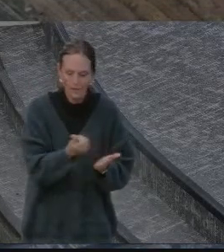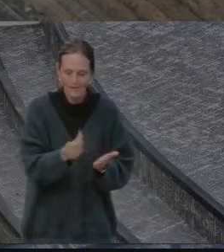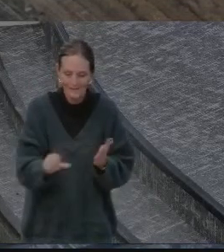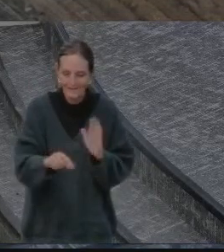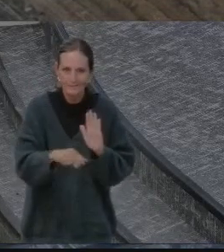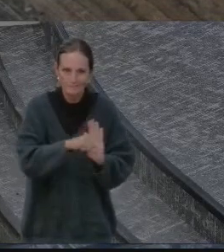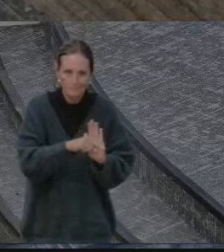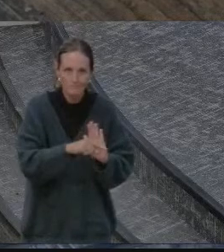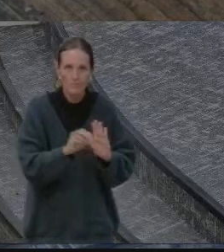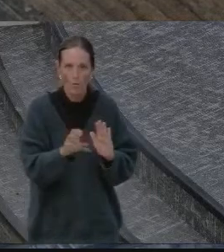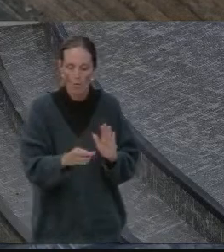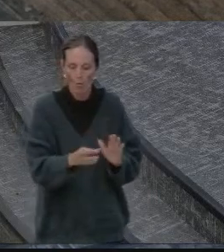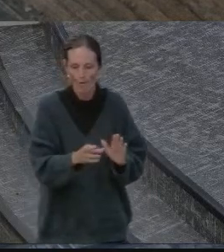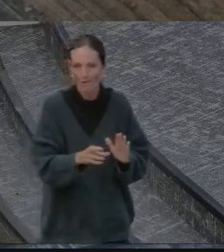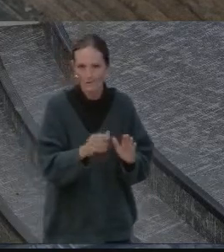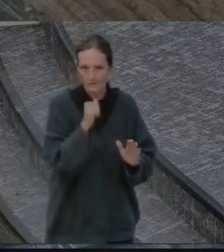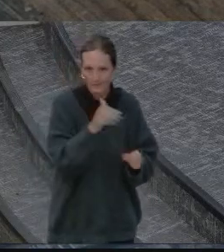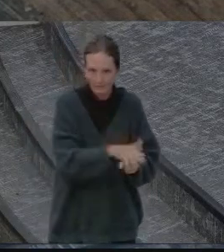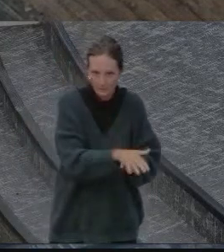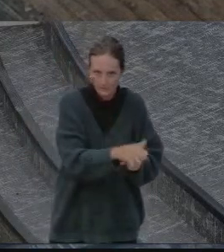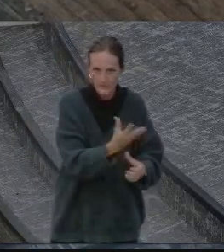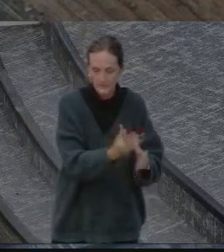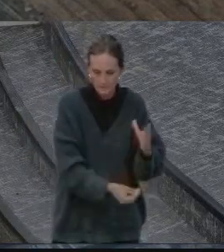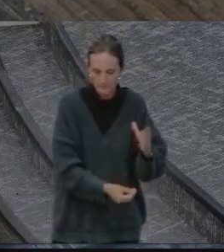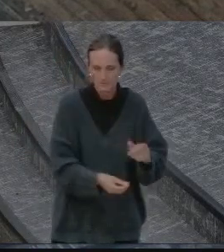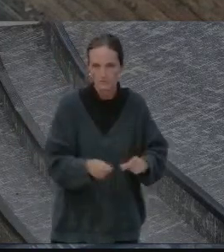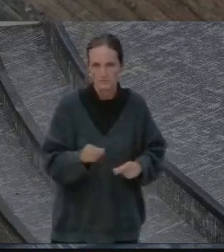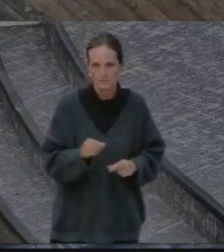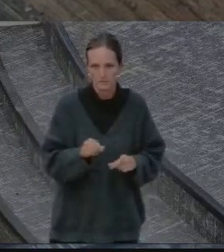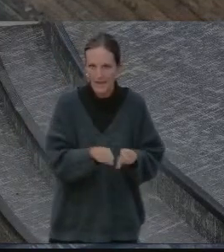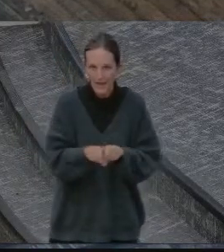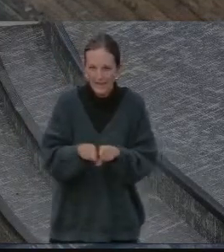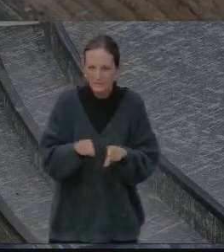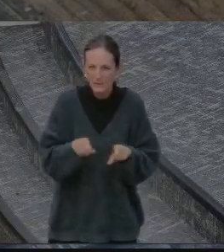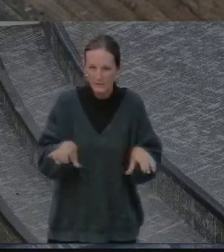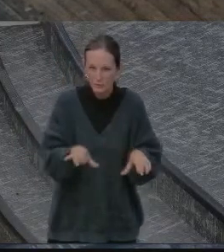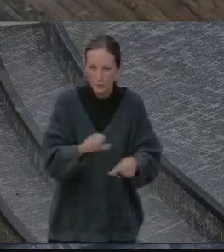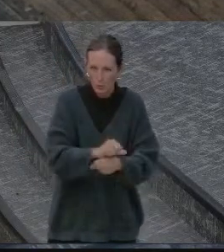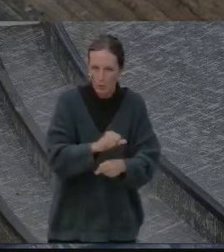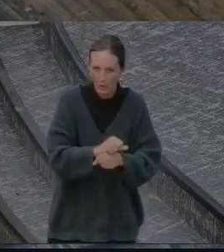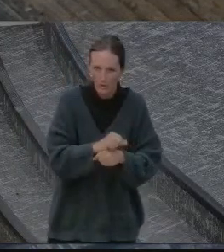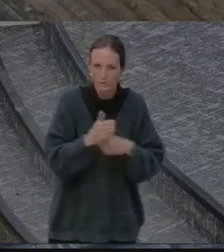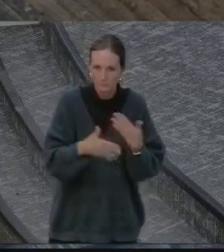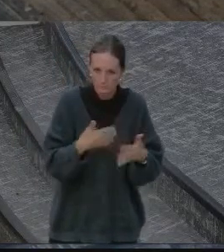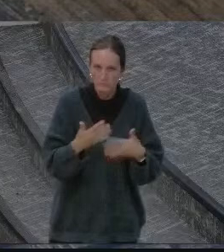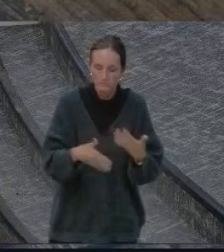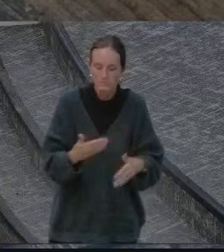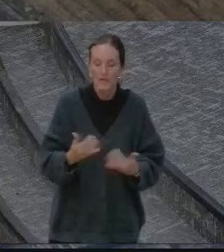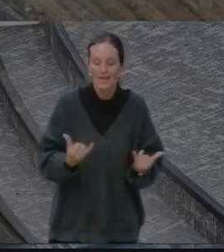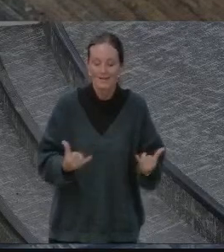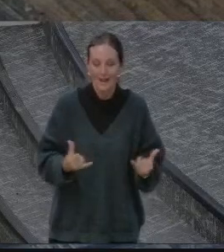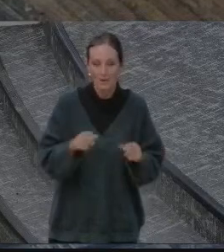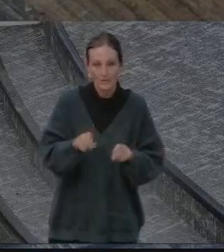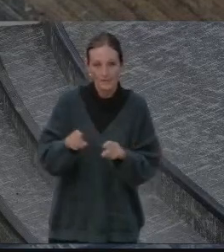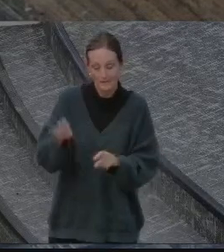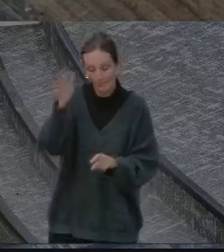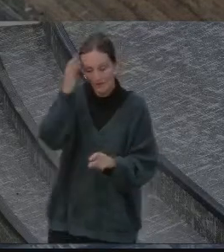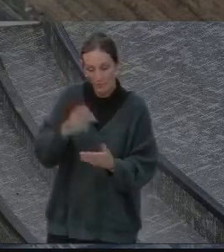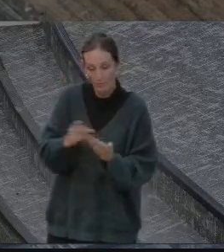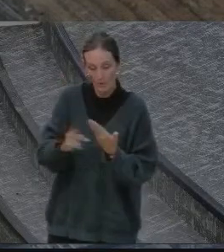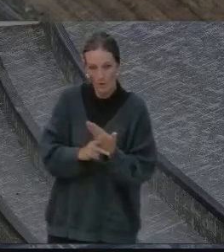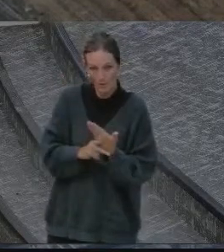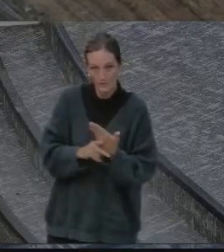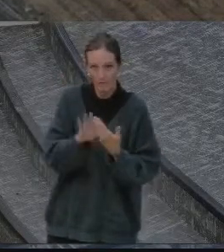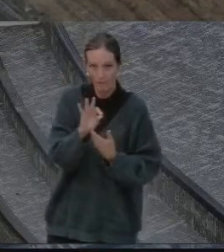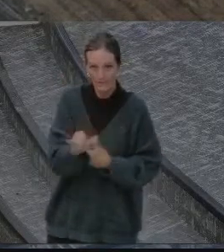our attention as we perform our audit work. So I mentioned the testing over federal programs. So for